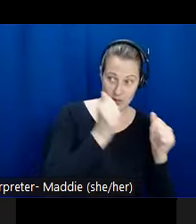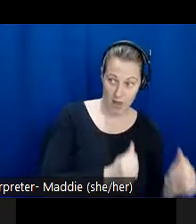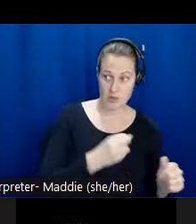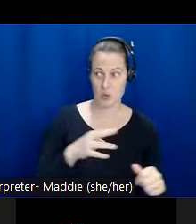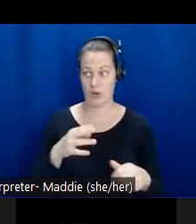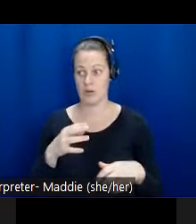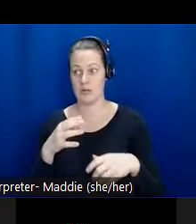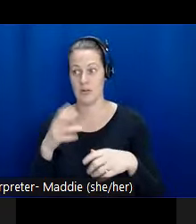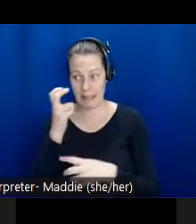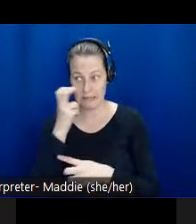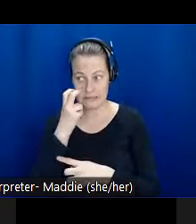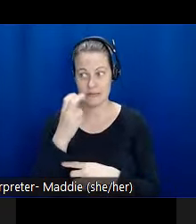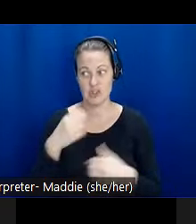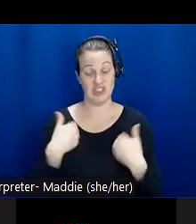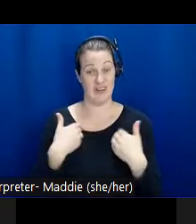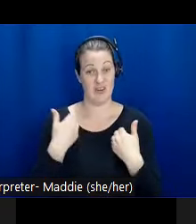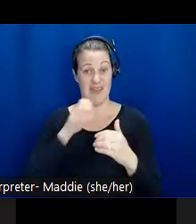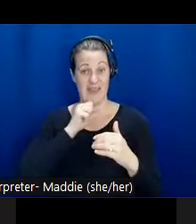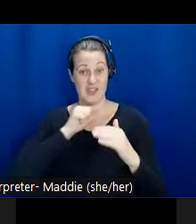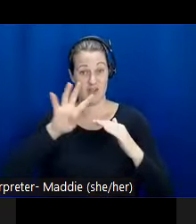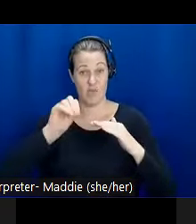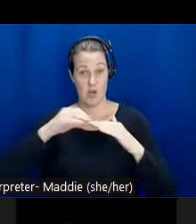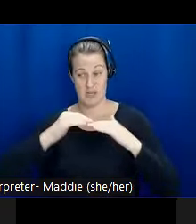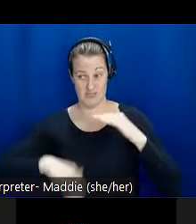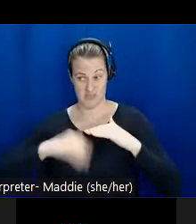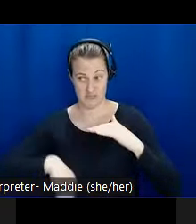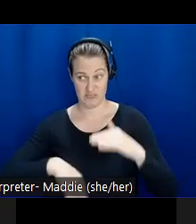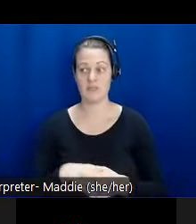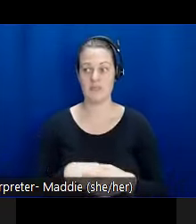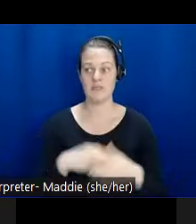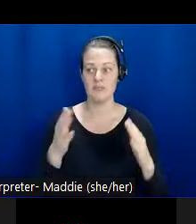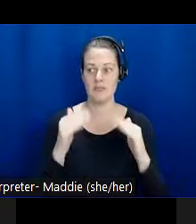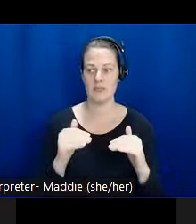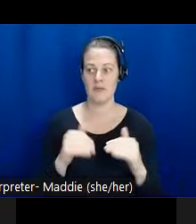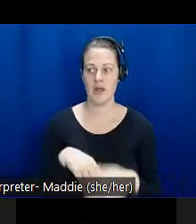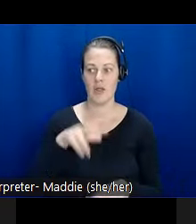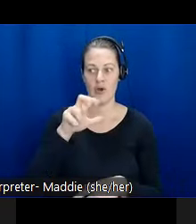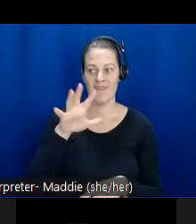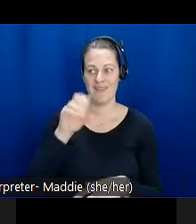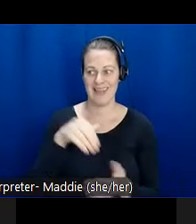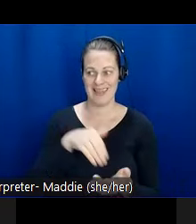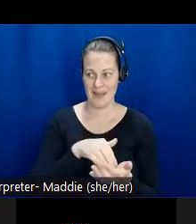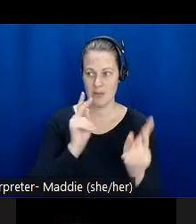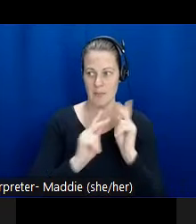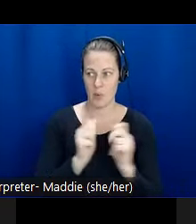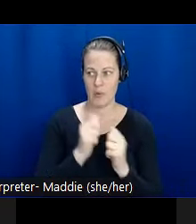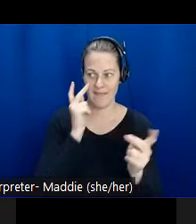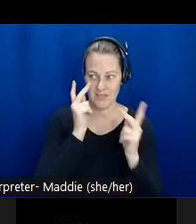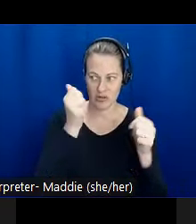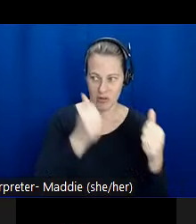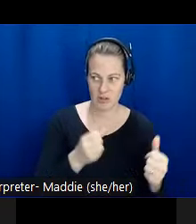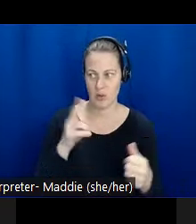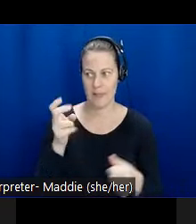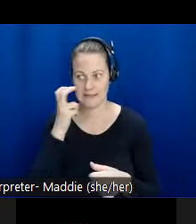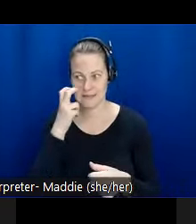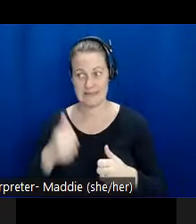people with vision loss or blindness are living in group quarters, such as nursing homes or prisons. 20% of all people older than 85